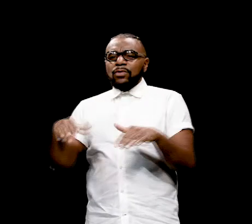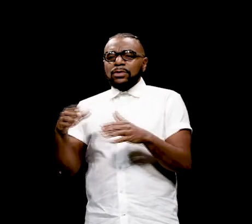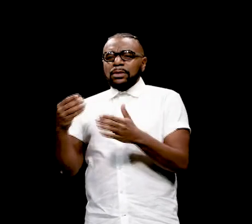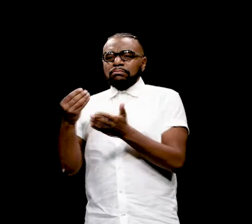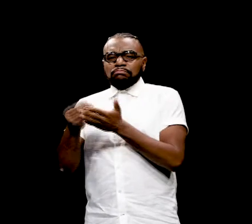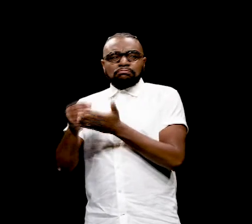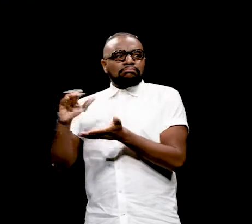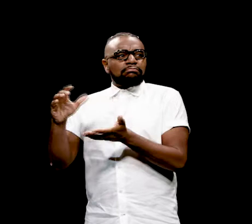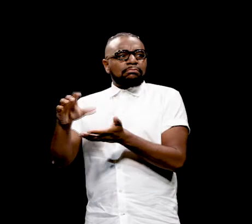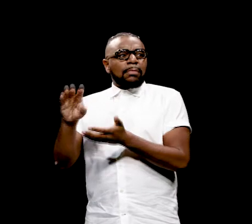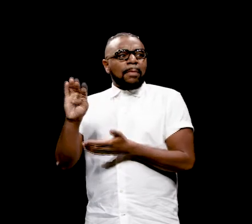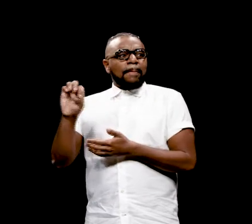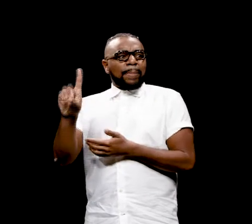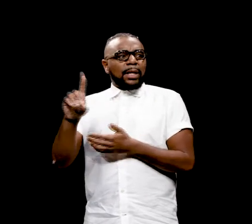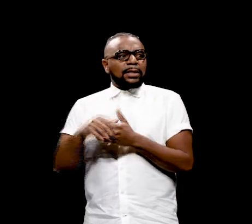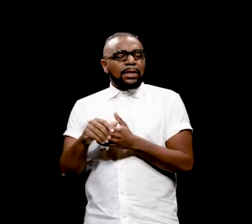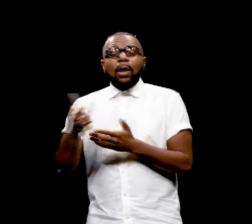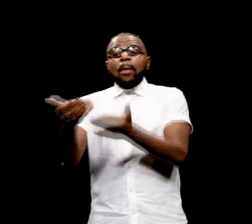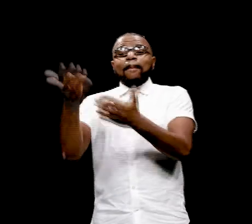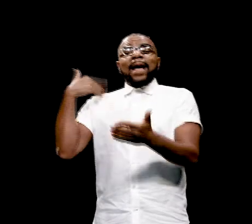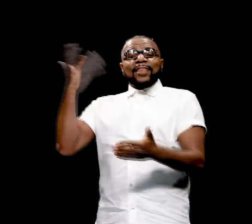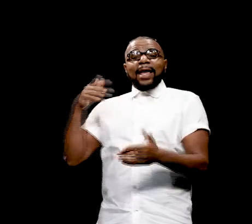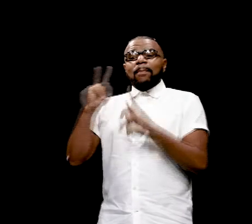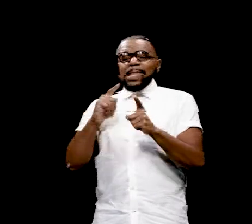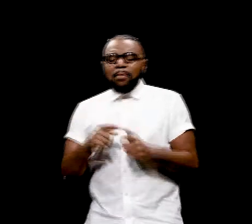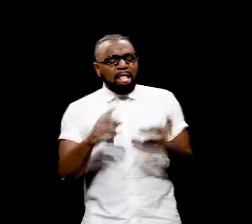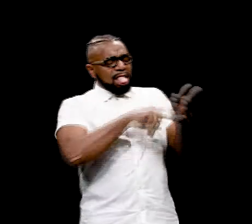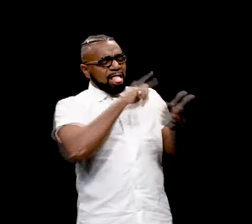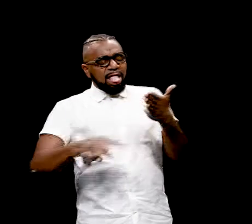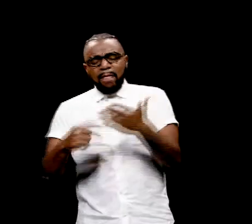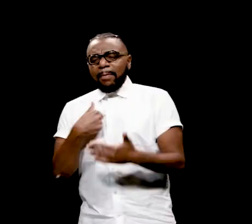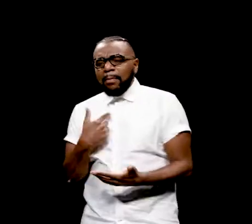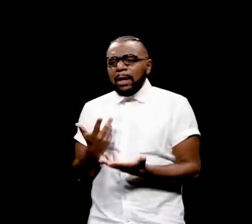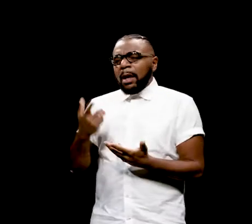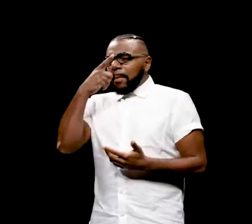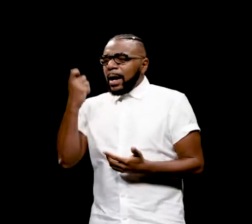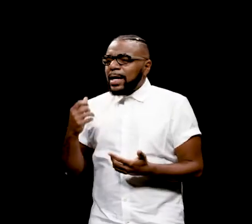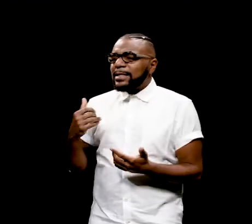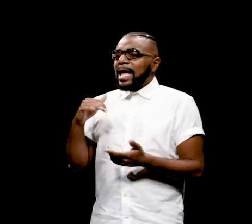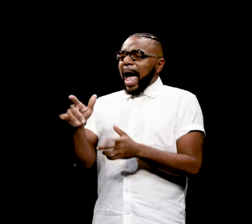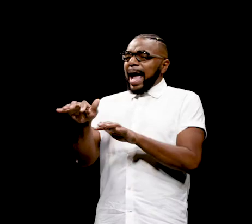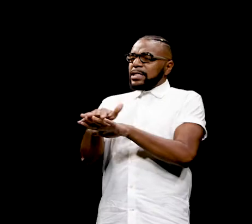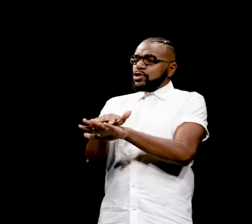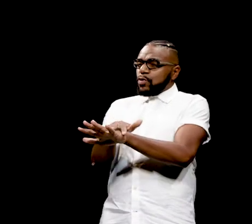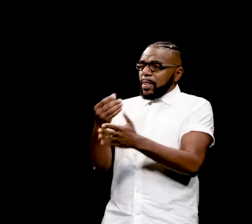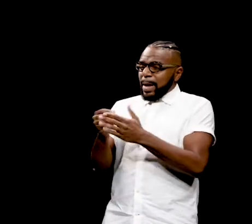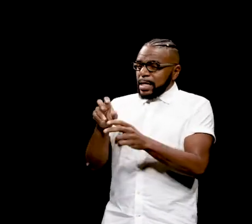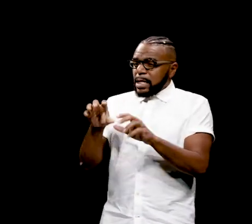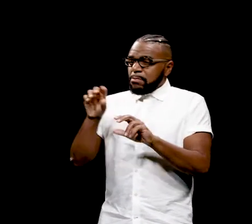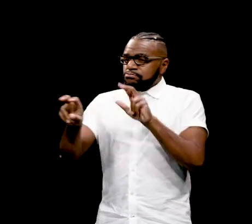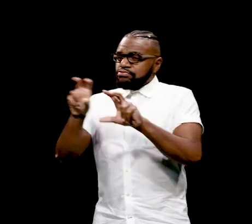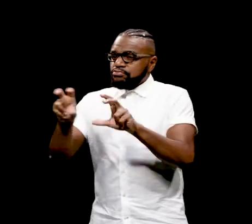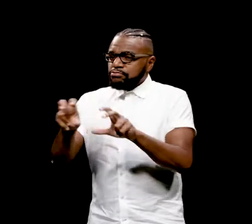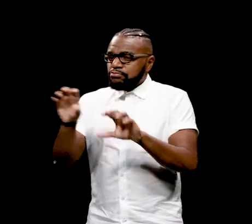little bit of criticism from some because I slowed down the deployment of the housing bond dollars. And the